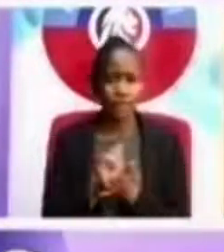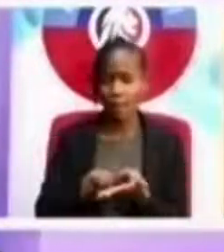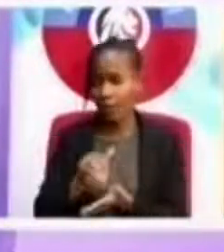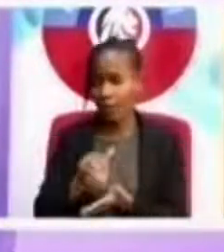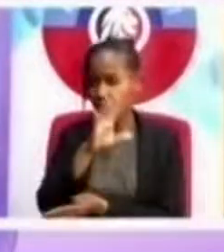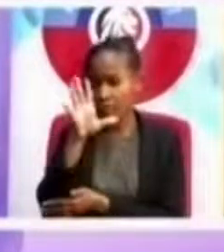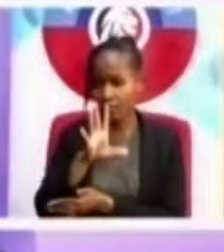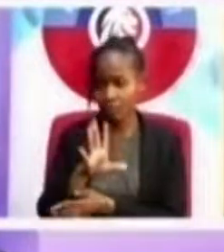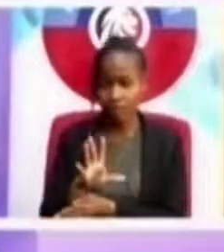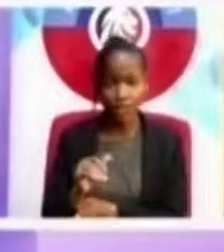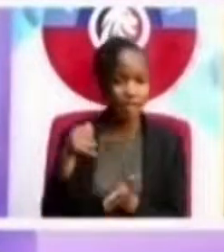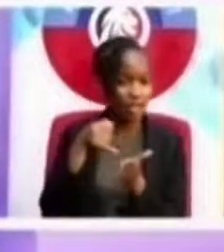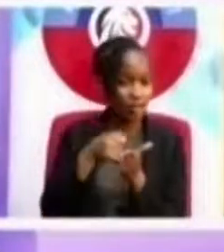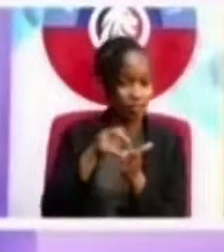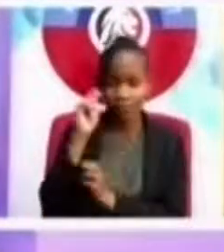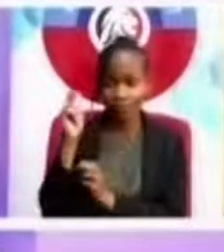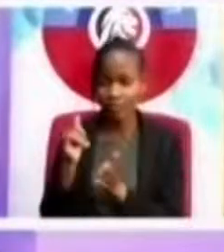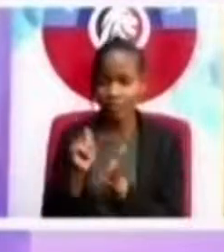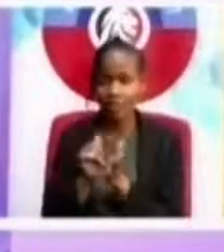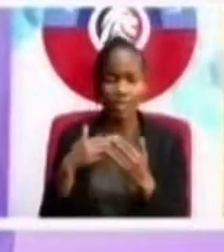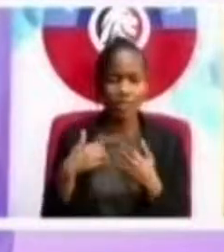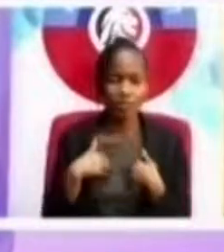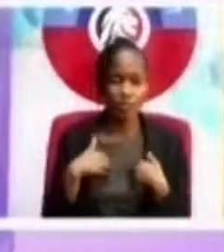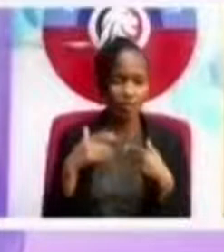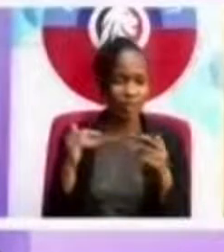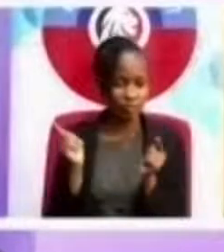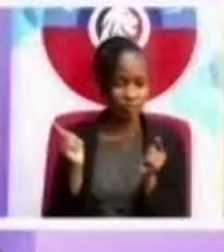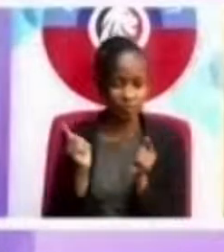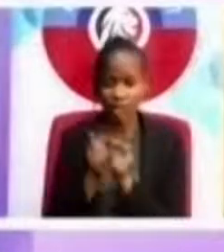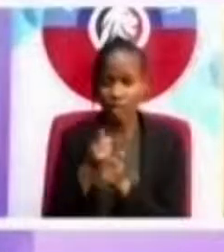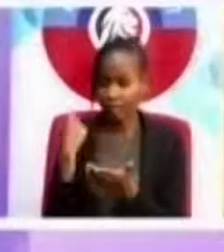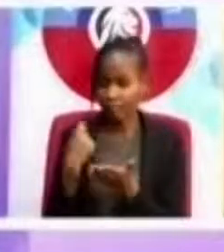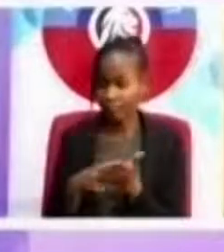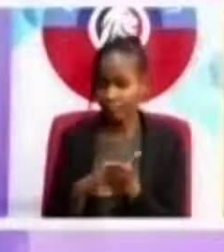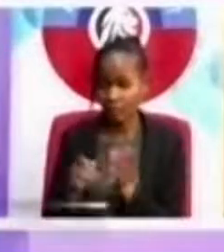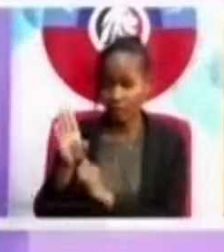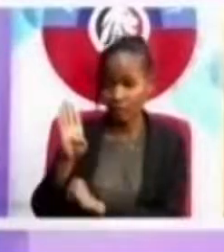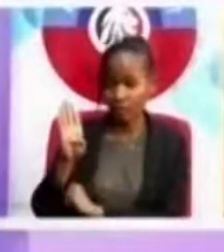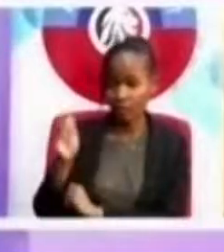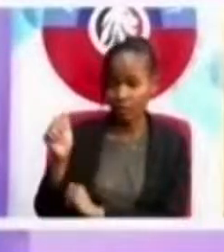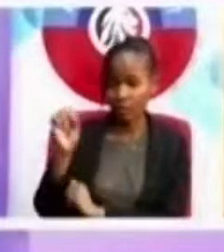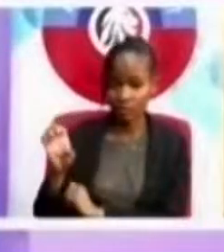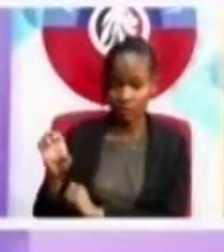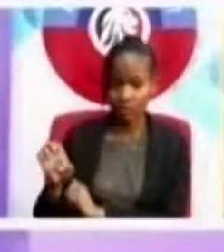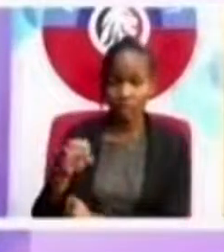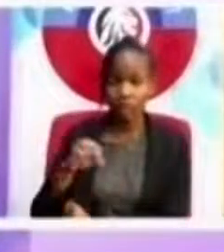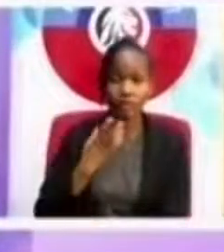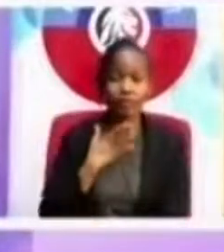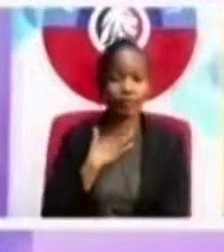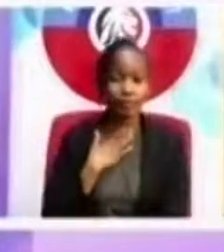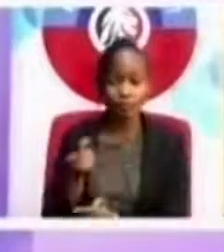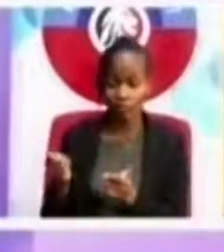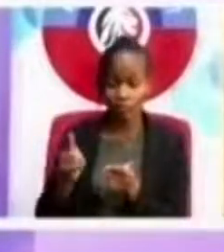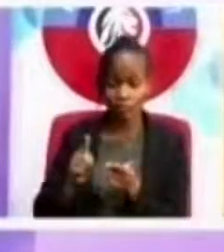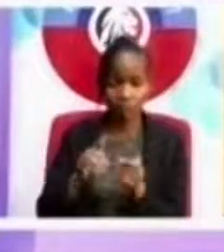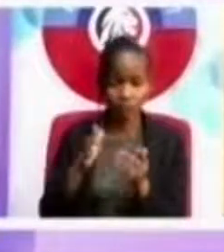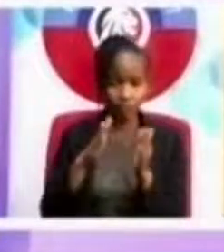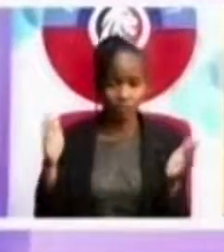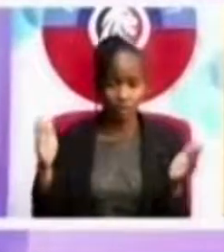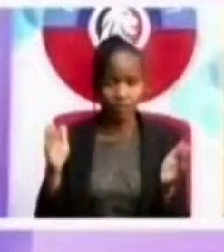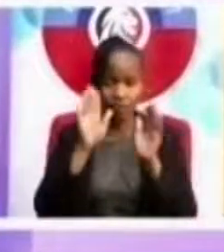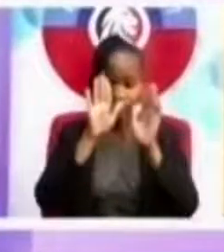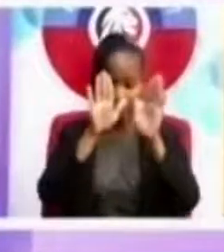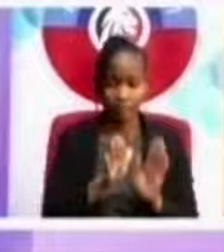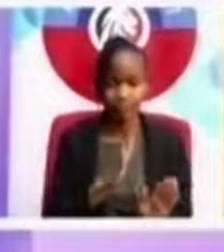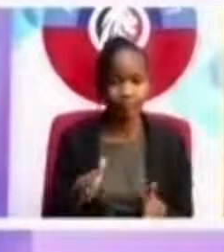that we have a very narrow tax base, and we need to broaden it significantly, meaning